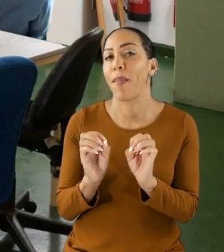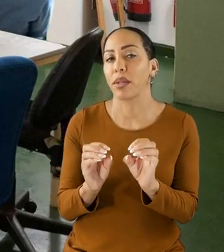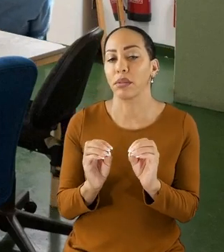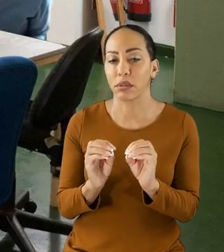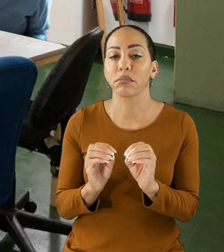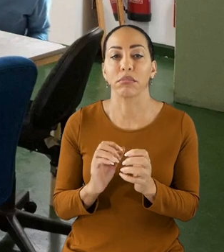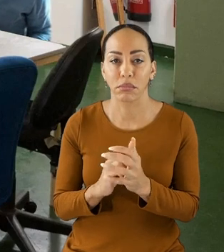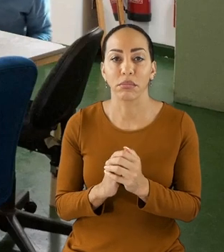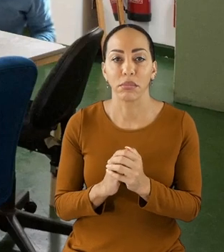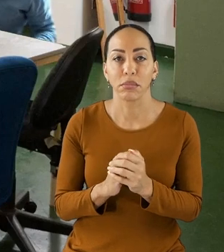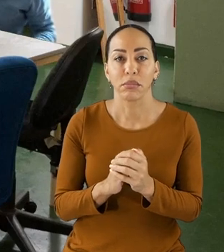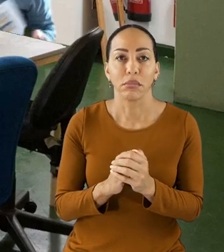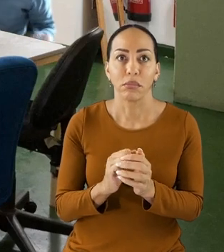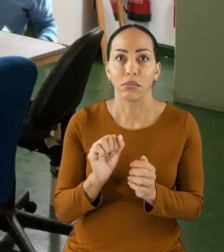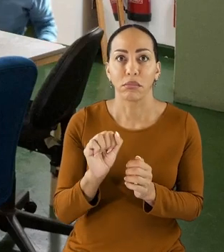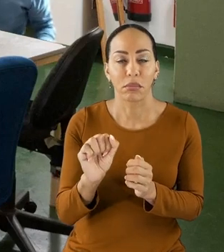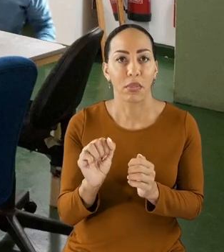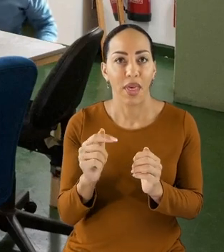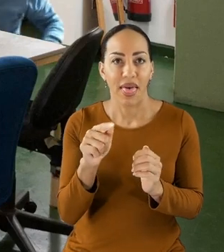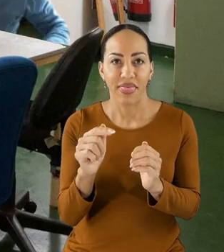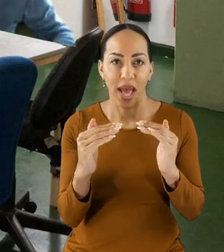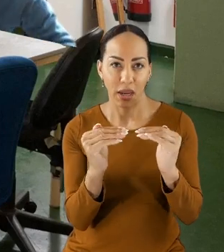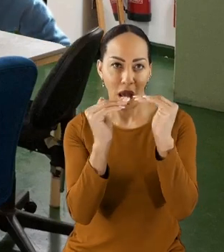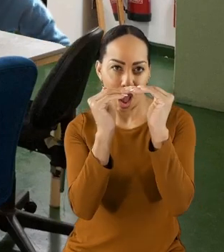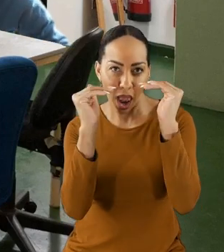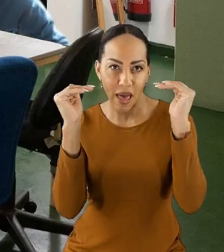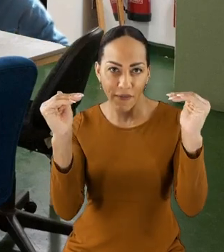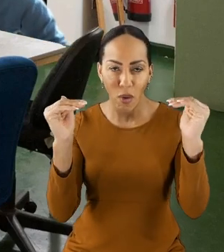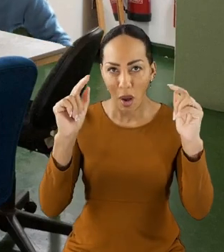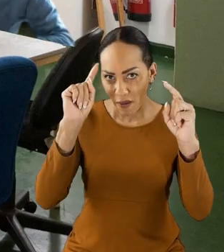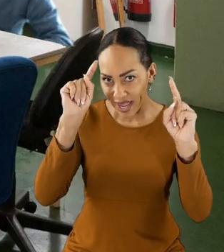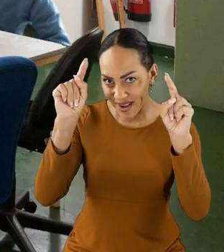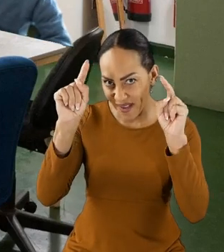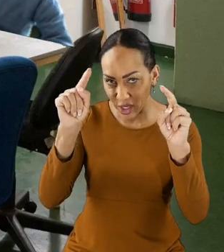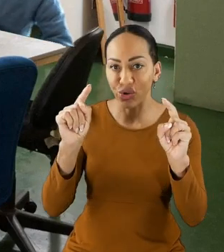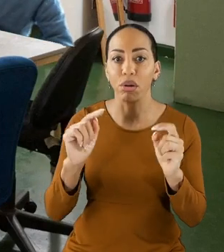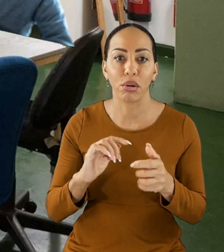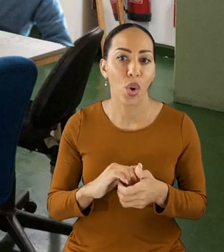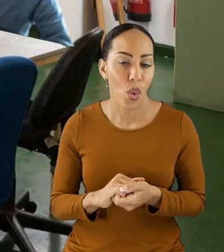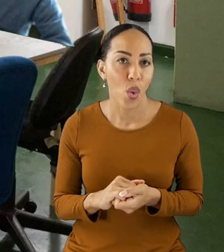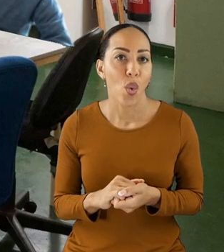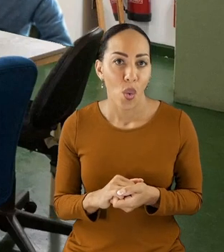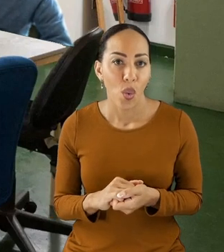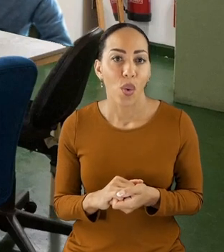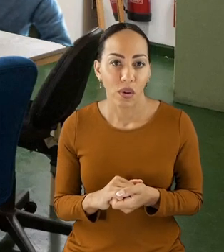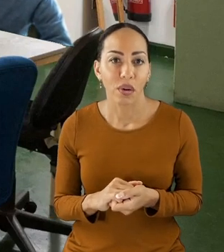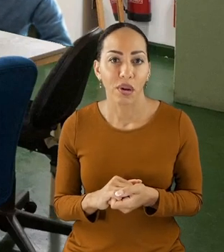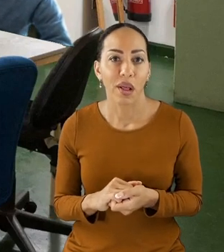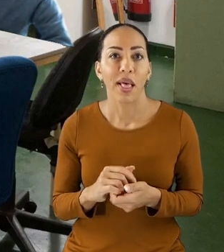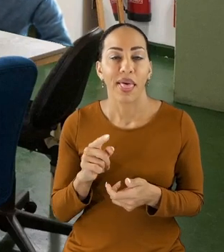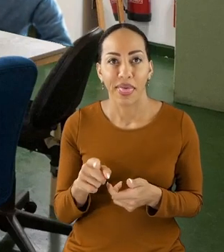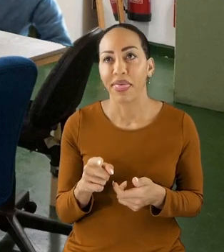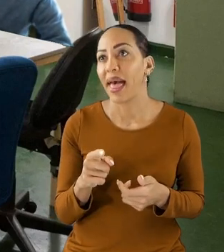what you were saying there, Trish. I think it's really that level of innovation that is broad, you